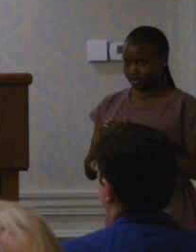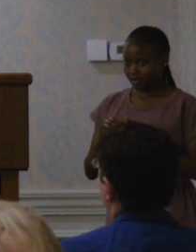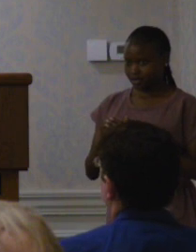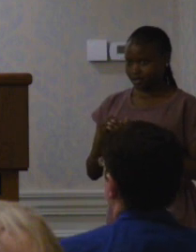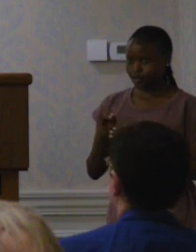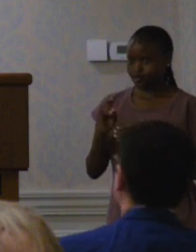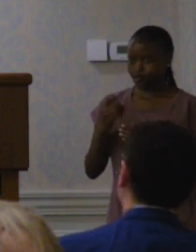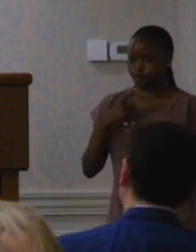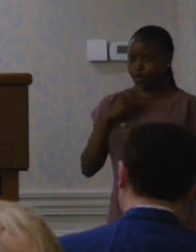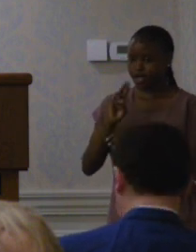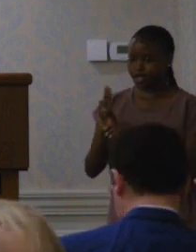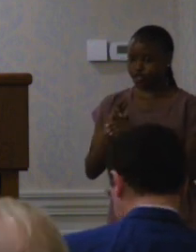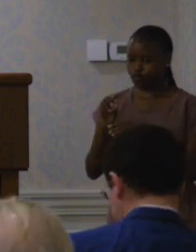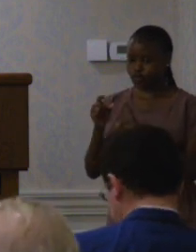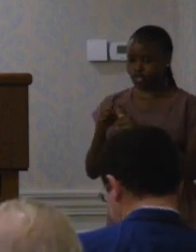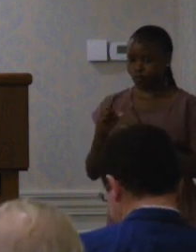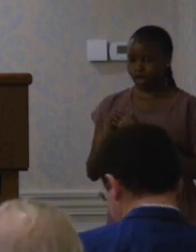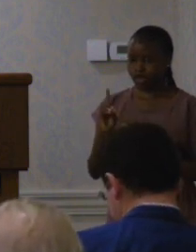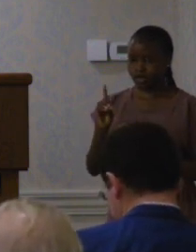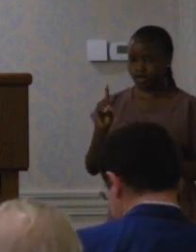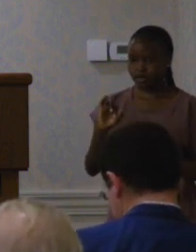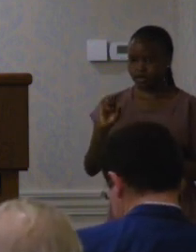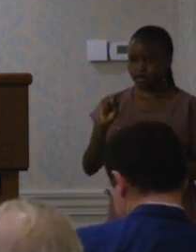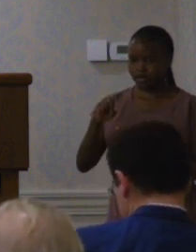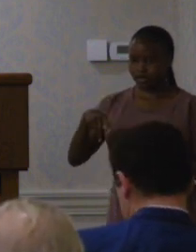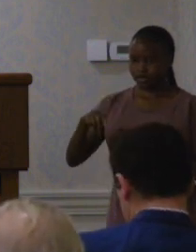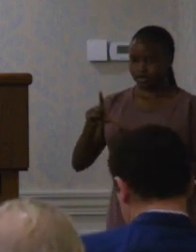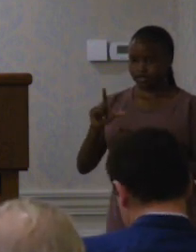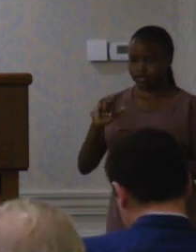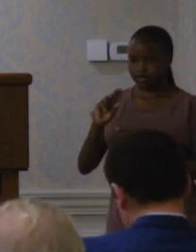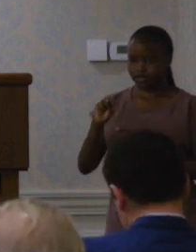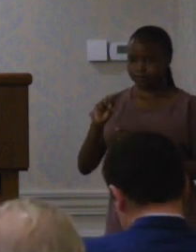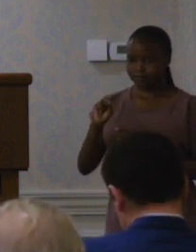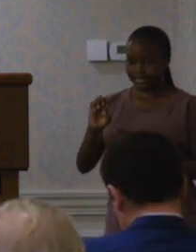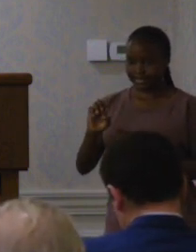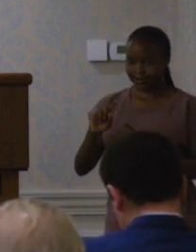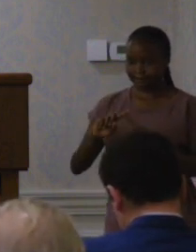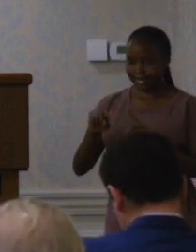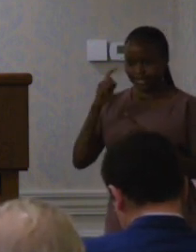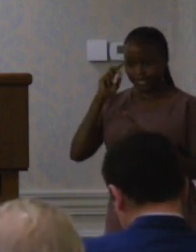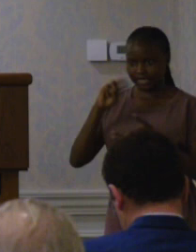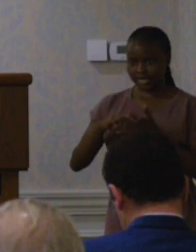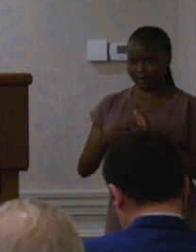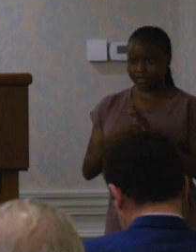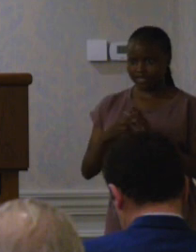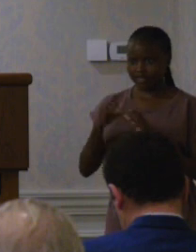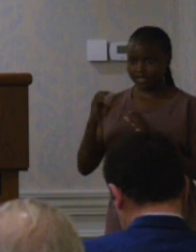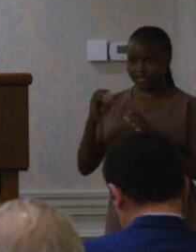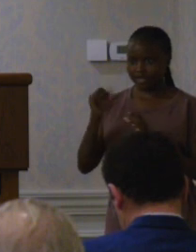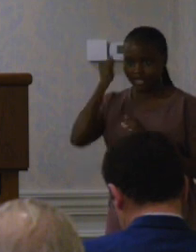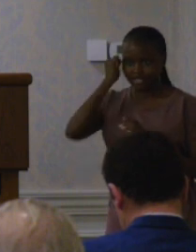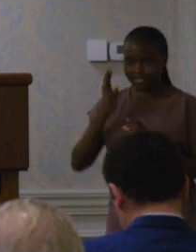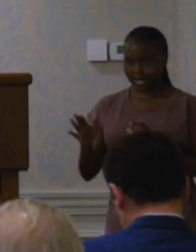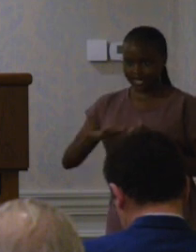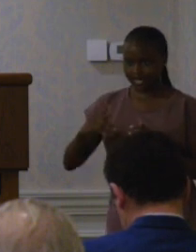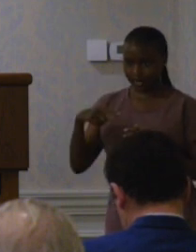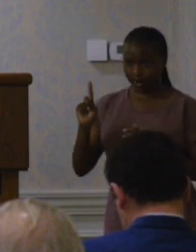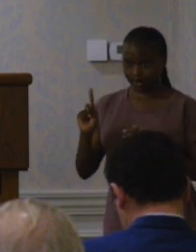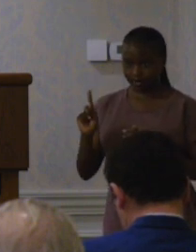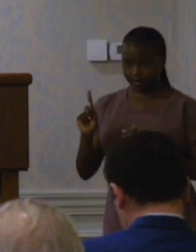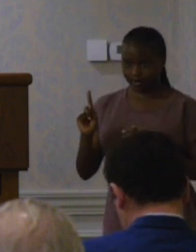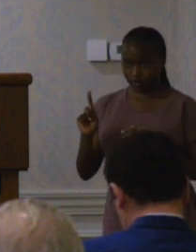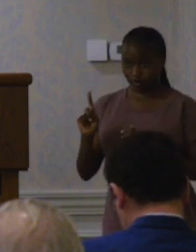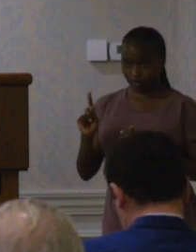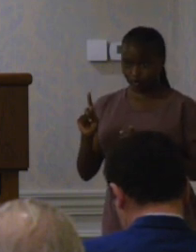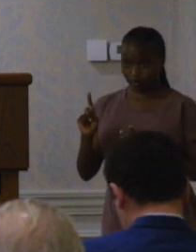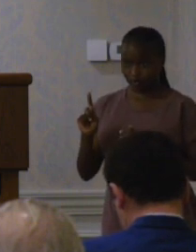Discipline, knowledge, then pedagogy attached to that. But the need can be interaction within the class, or